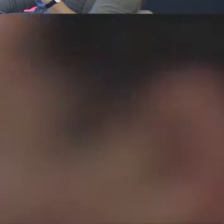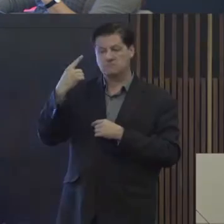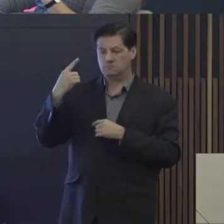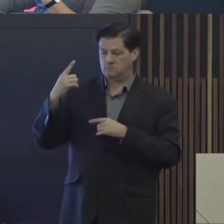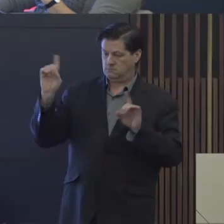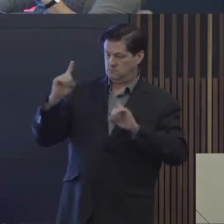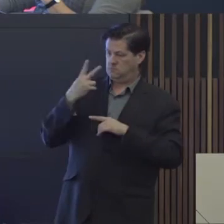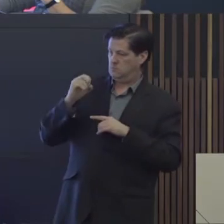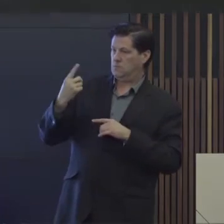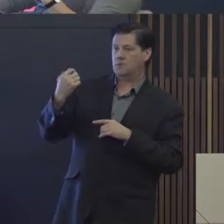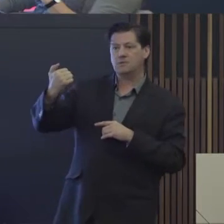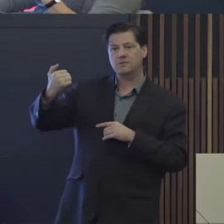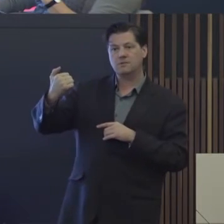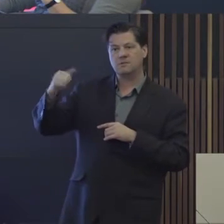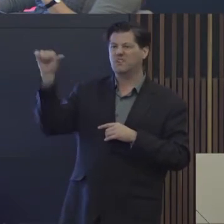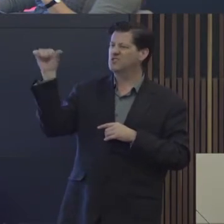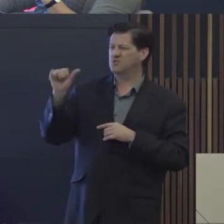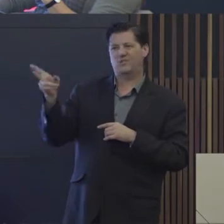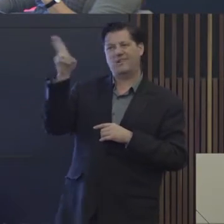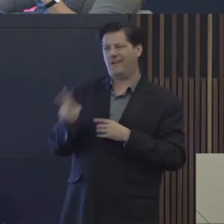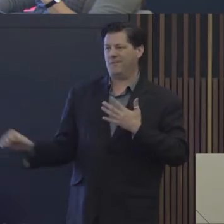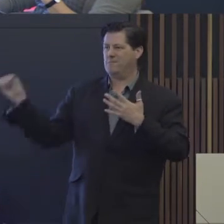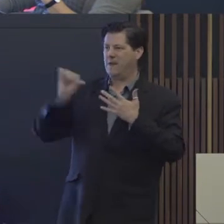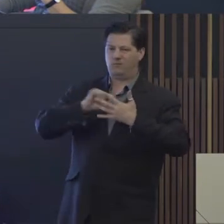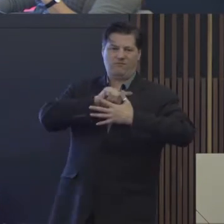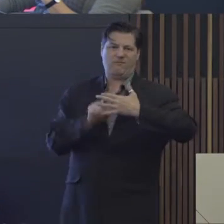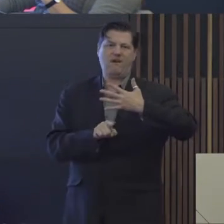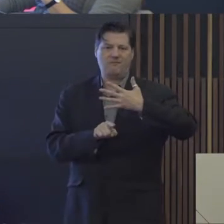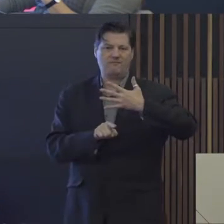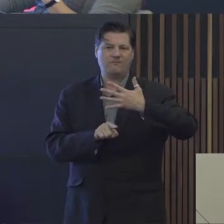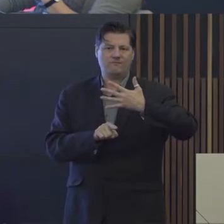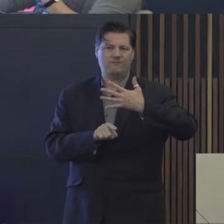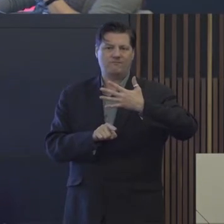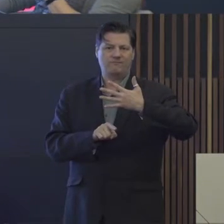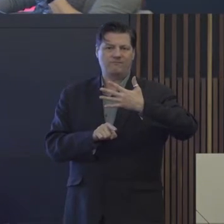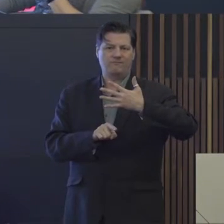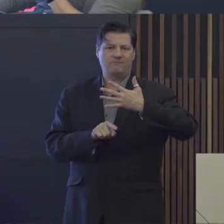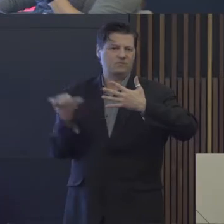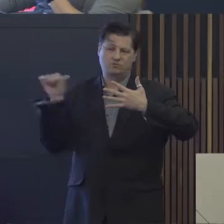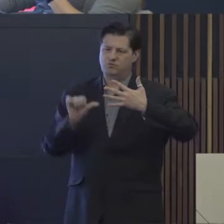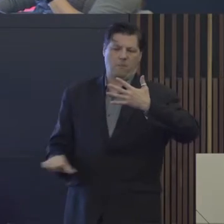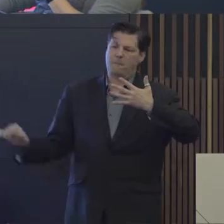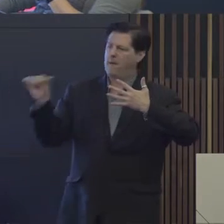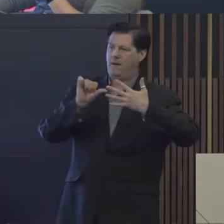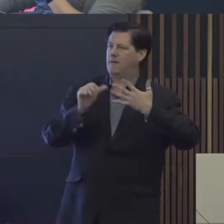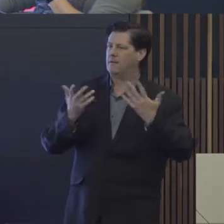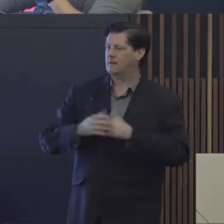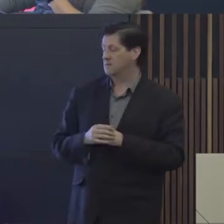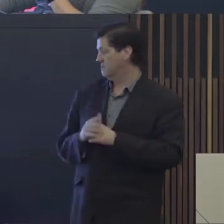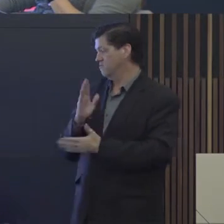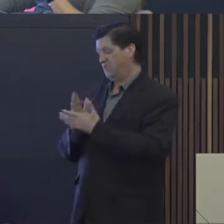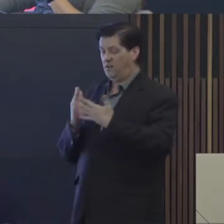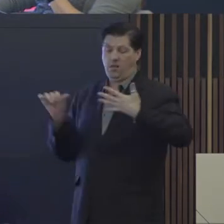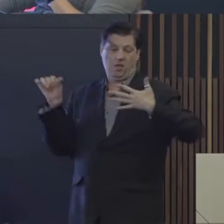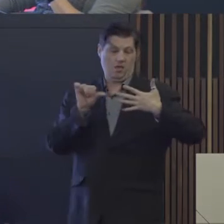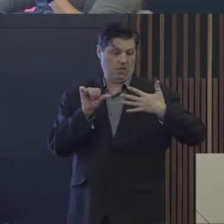in 2016 those should be the 5 guiding principles that underpin anything that we're doing. I think, in many ways we've lost sight of